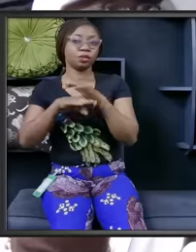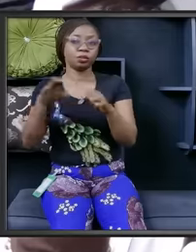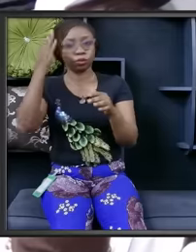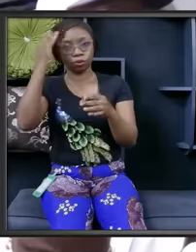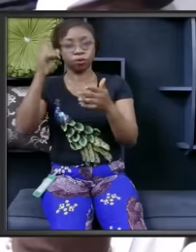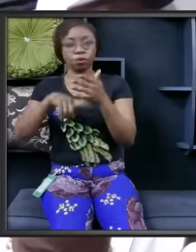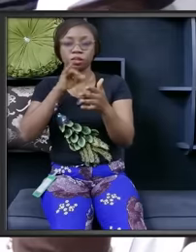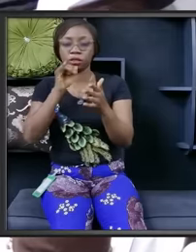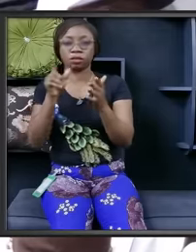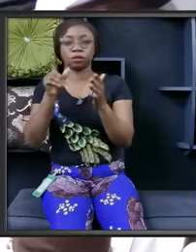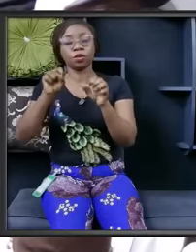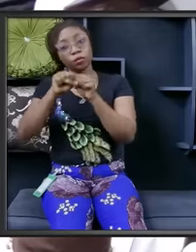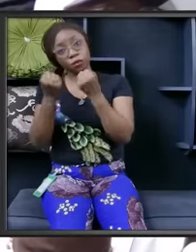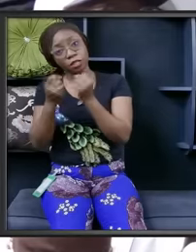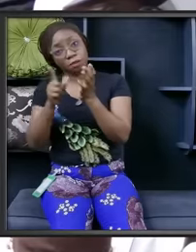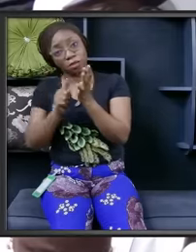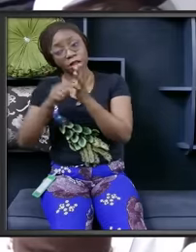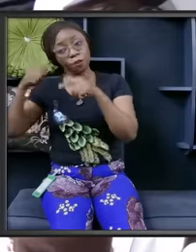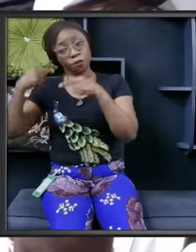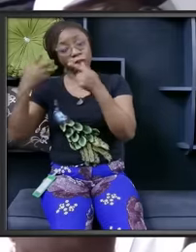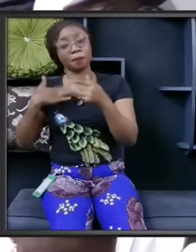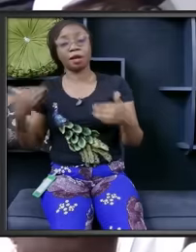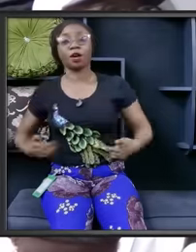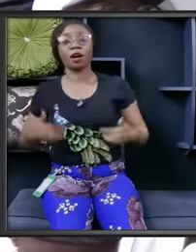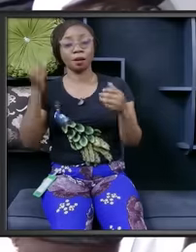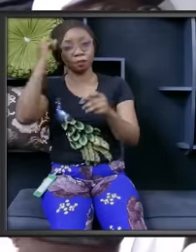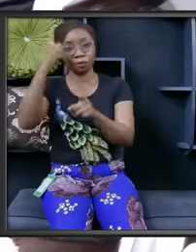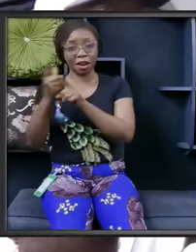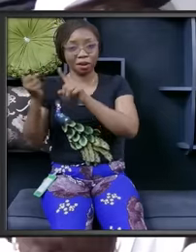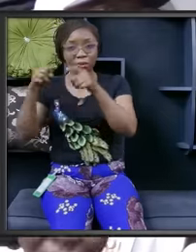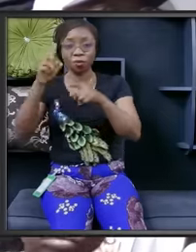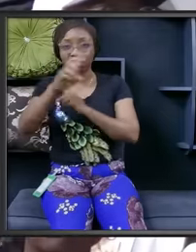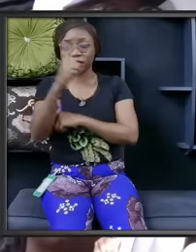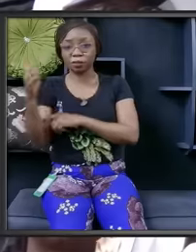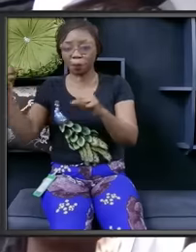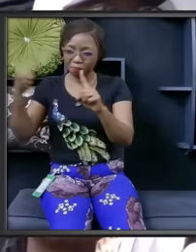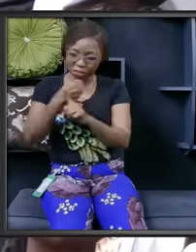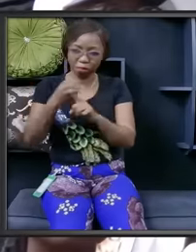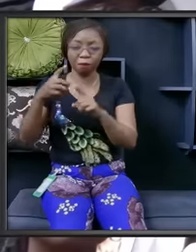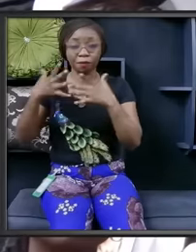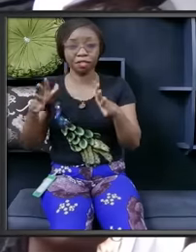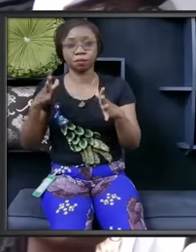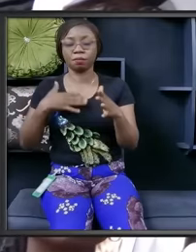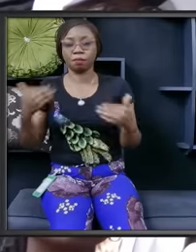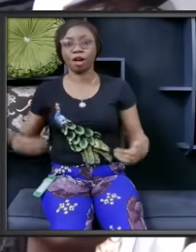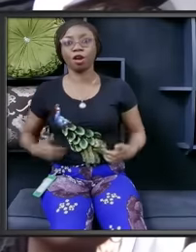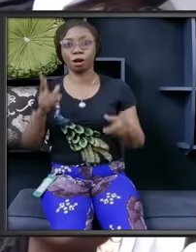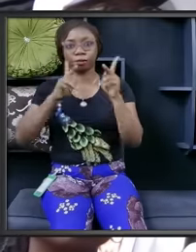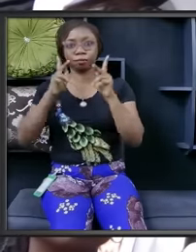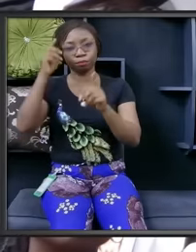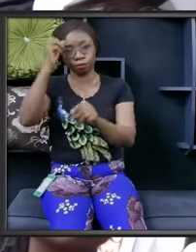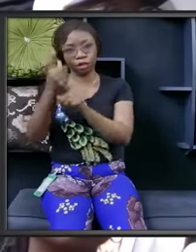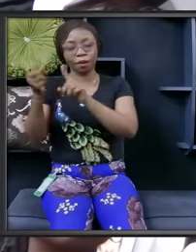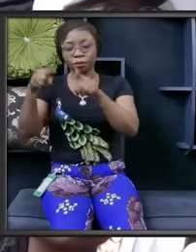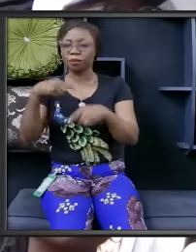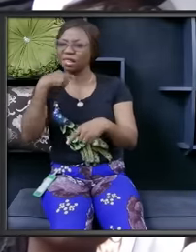truth. Until my younger brother come, one day where he beat me finish. Now my younger brother come. He can't tell me,